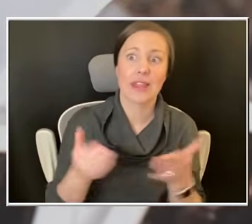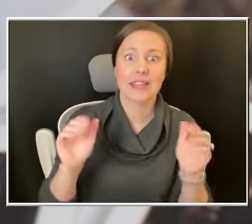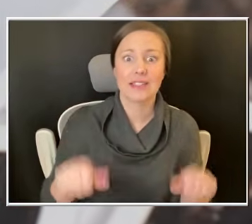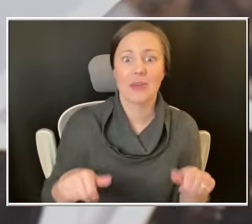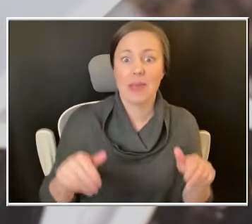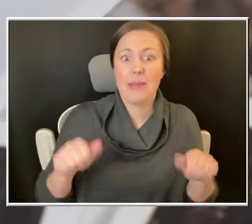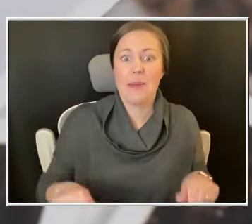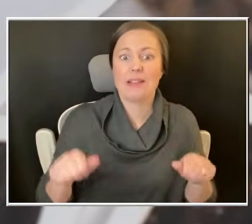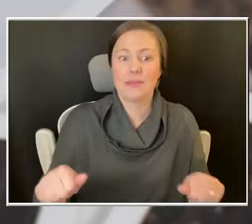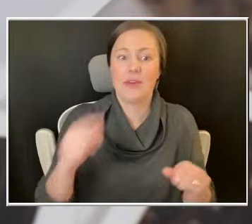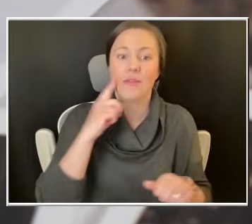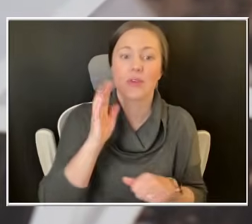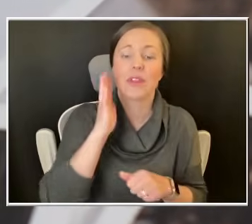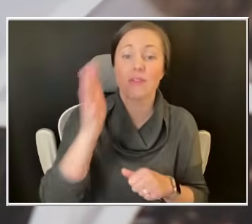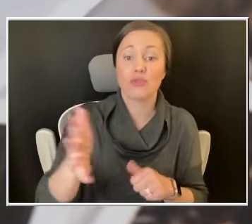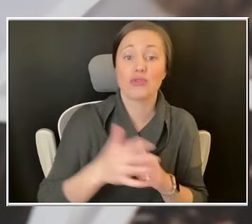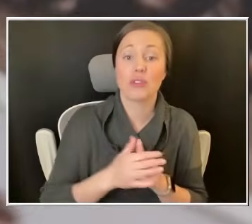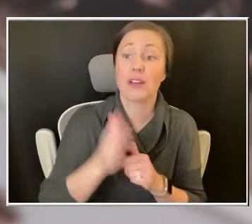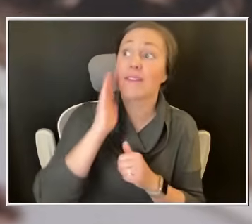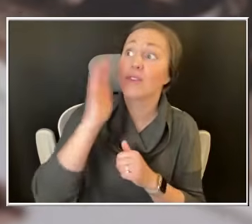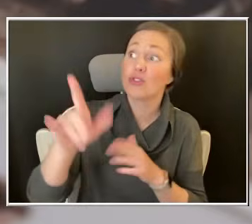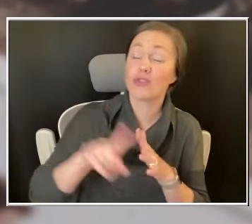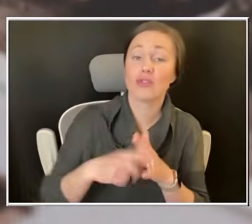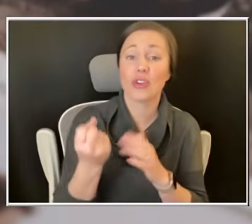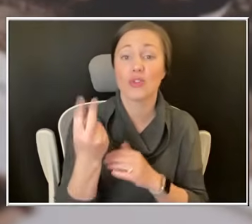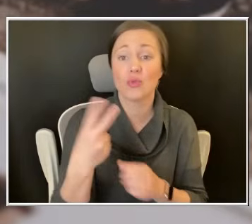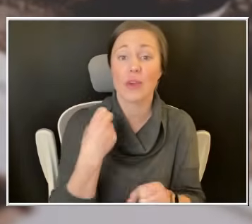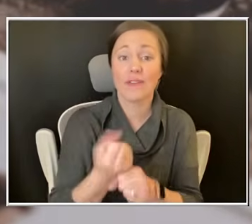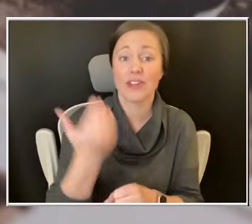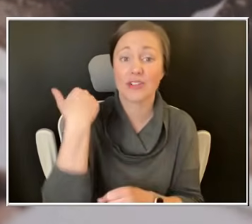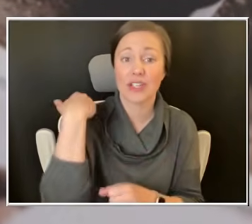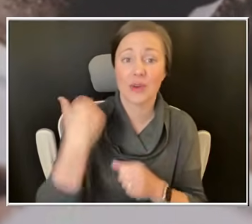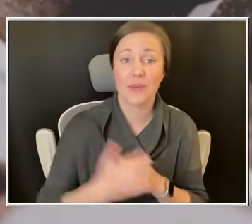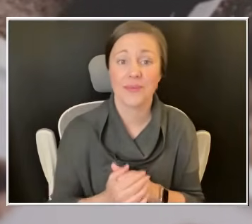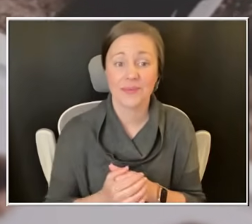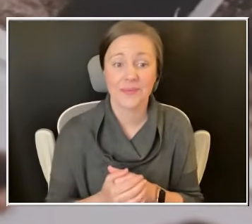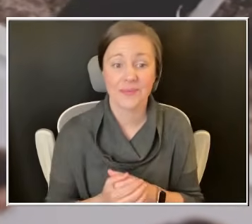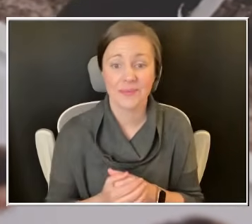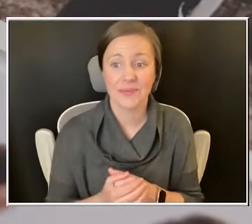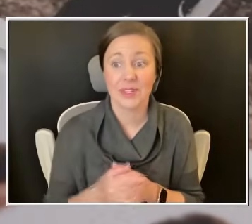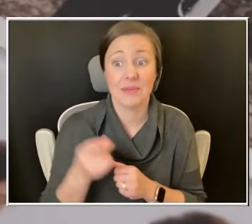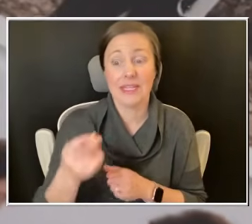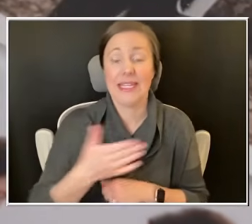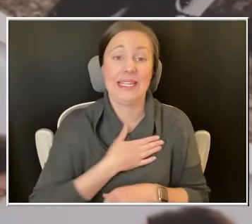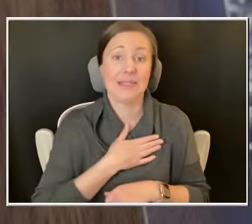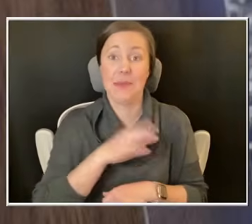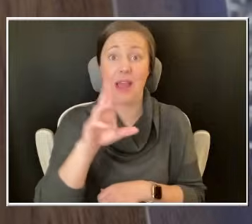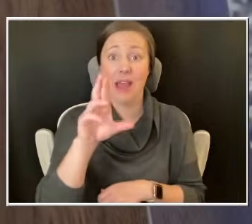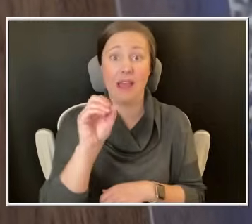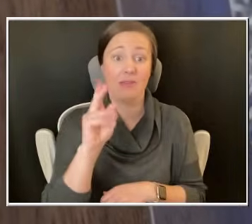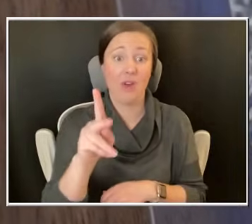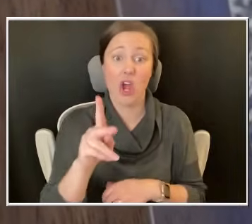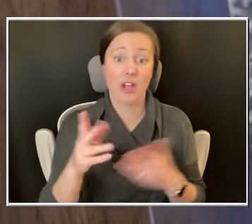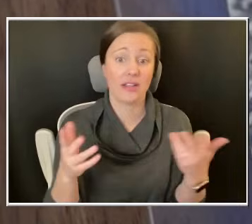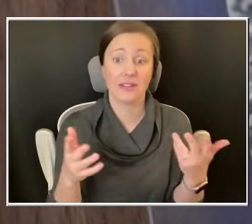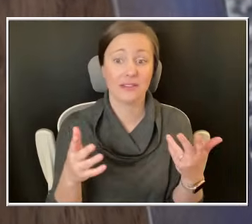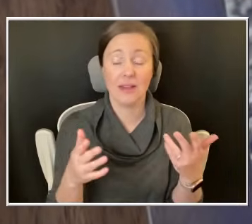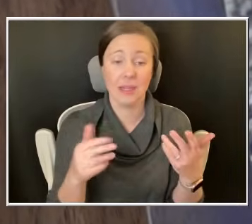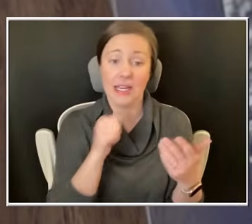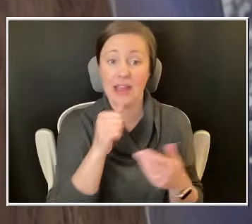A future that began 12 years ago. He's the rock now. He's our rock. I don't think